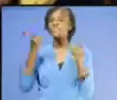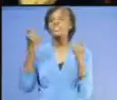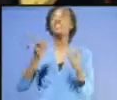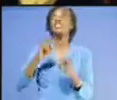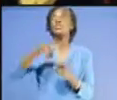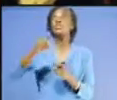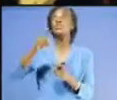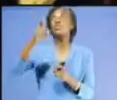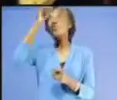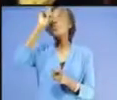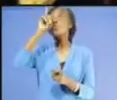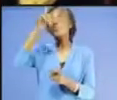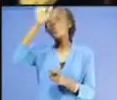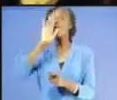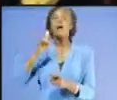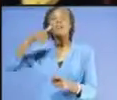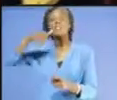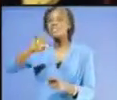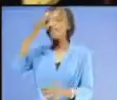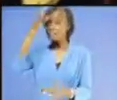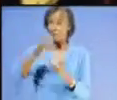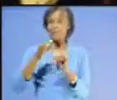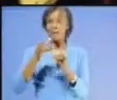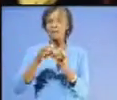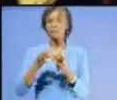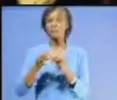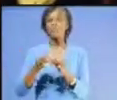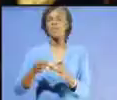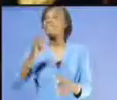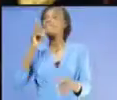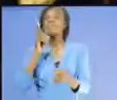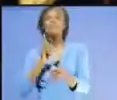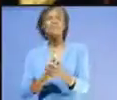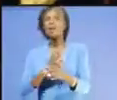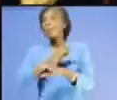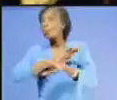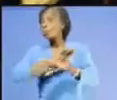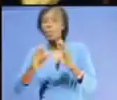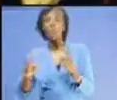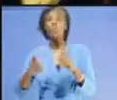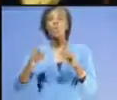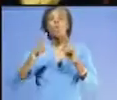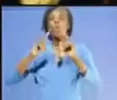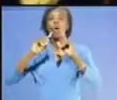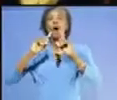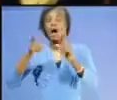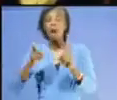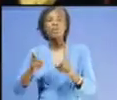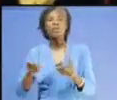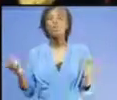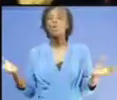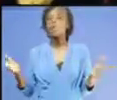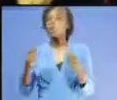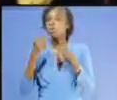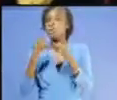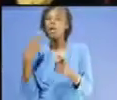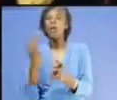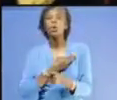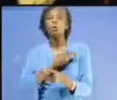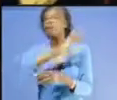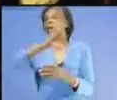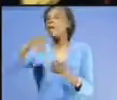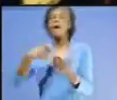the theater table, you've been faithful. When the doctors don't know the answer, all our lives you have